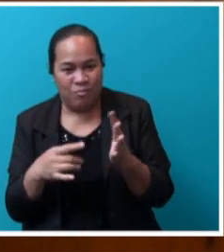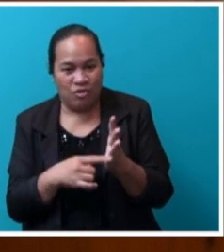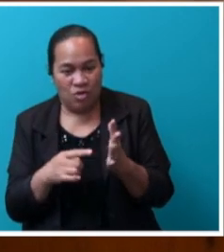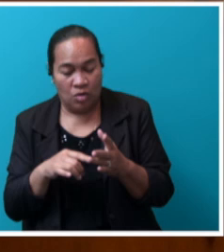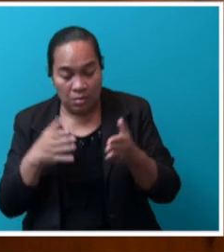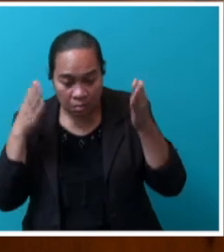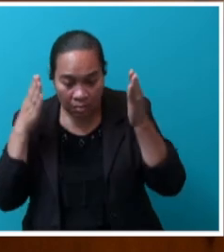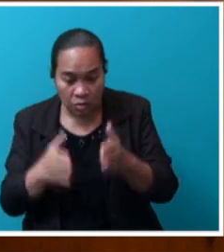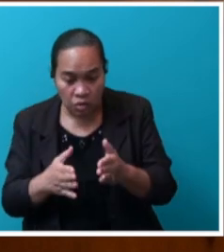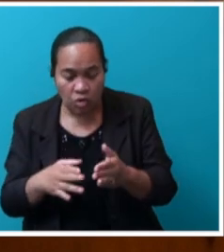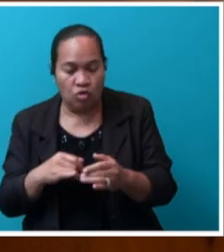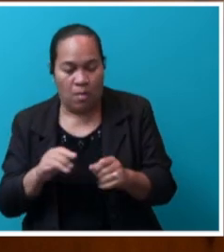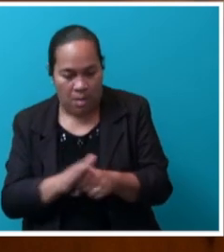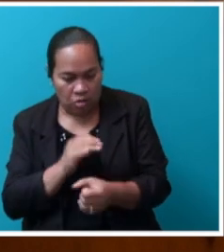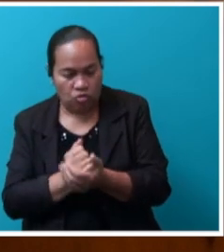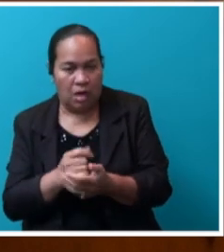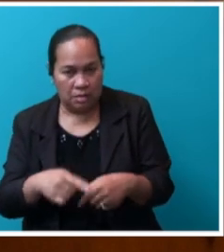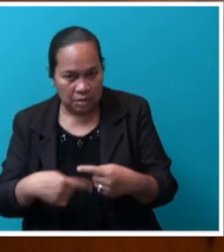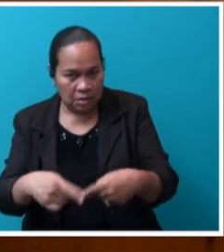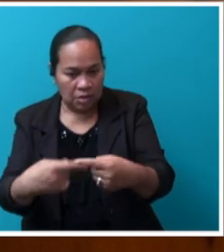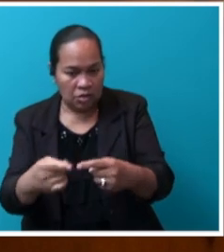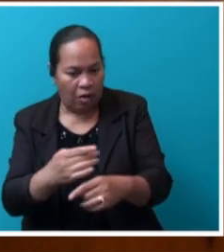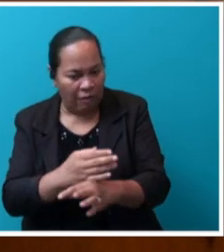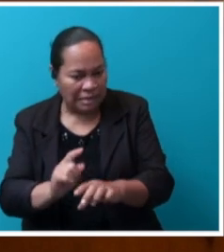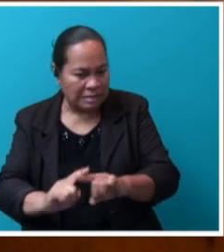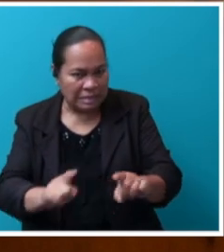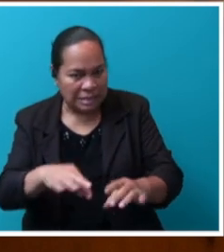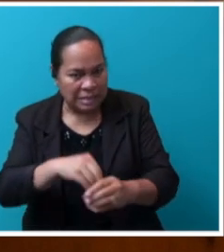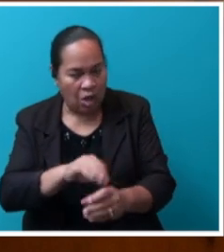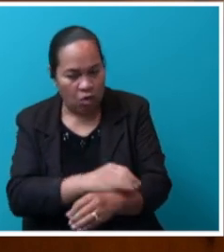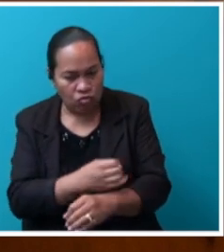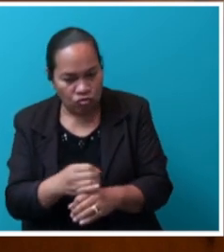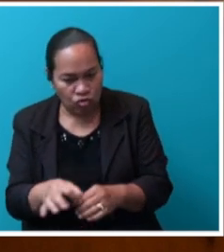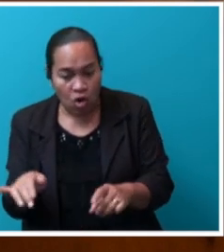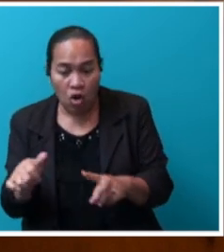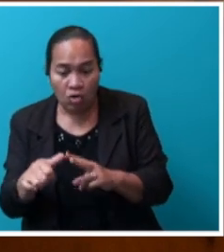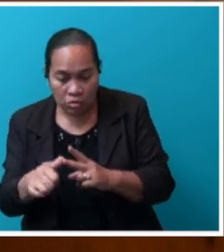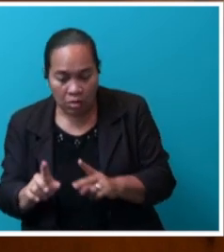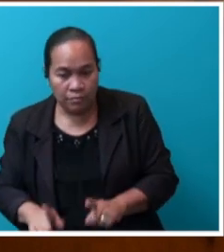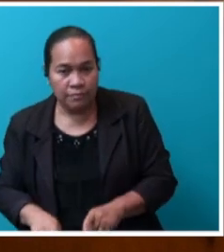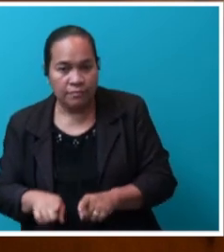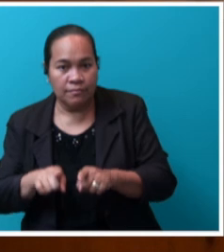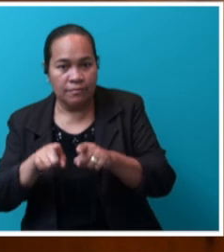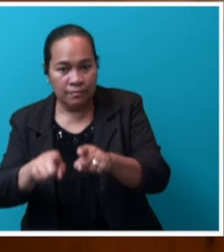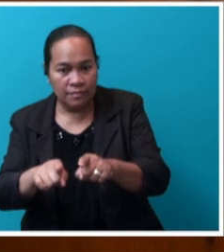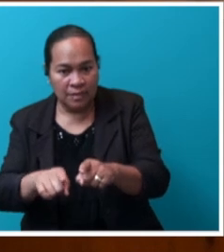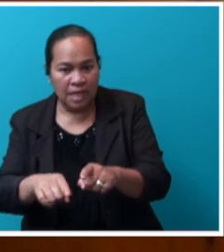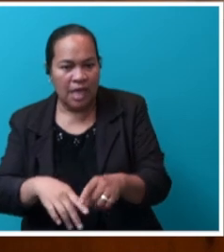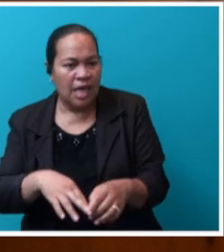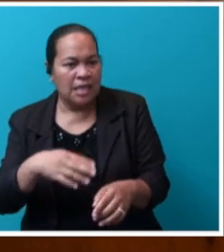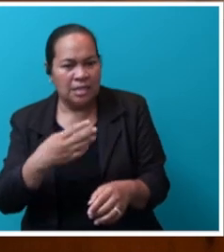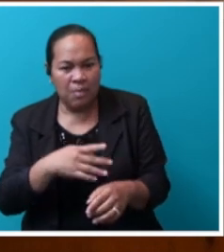on sustainability, aligning closely with Sustainable Development Goal 14.6,